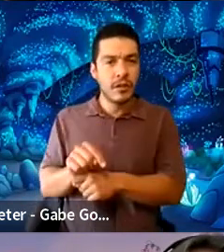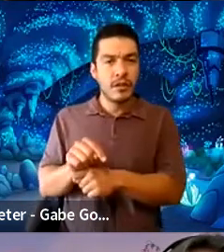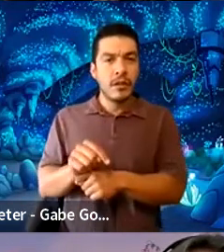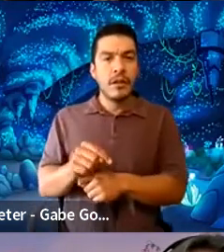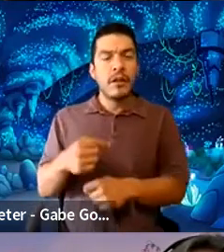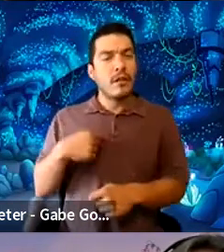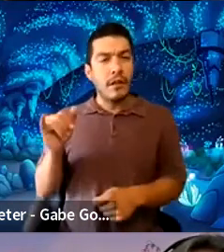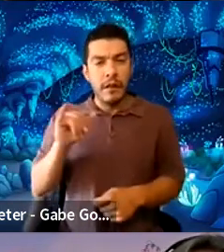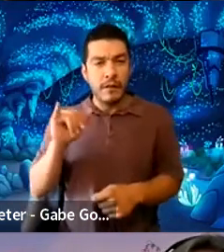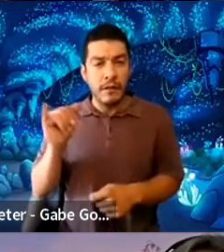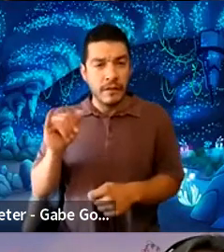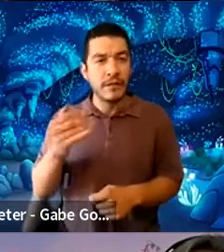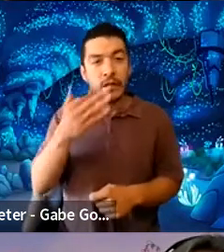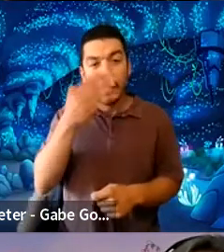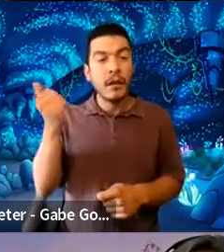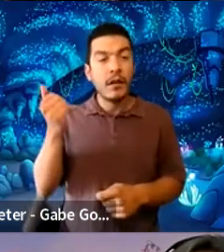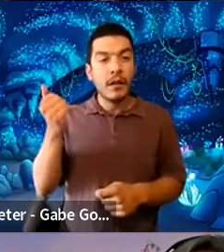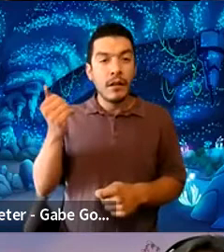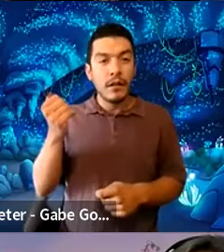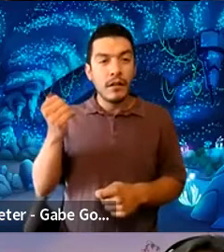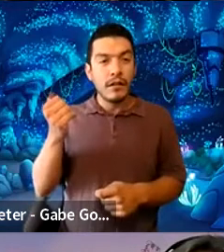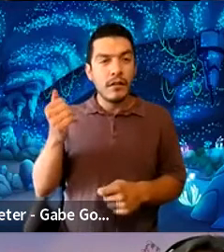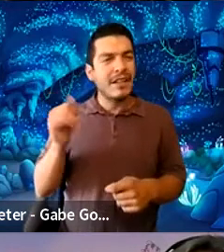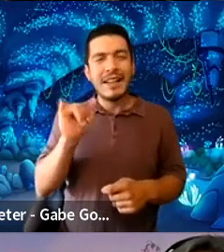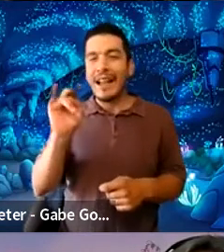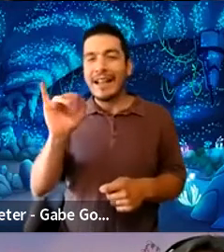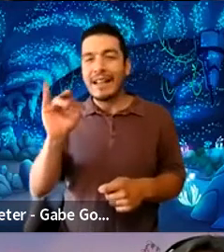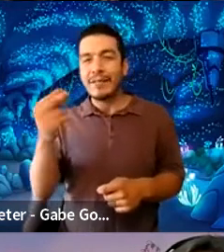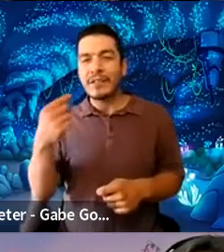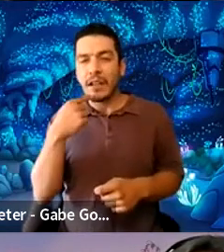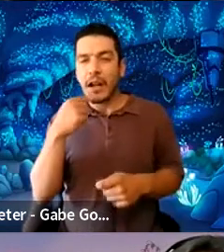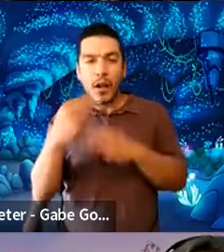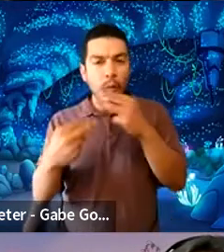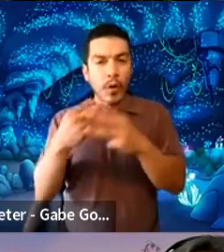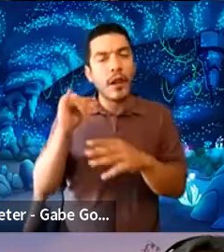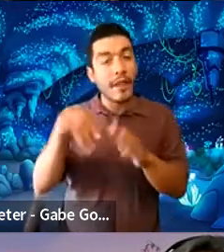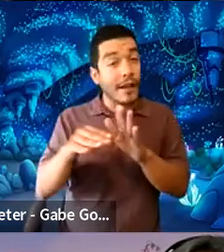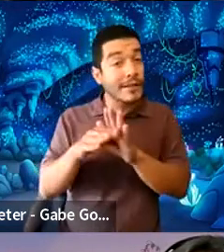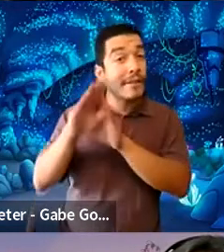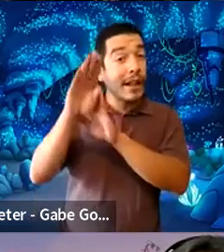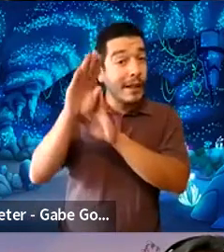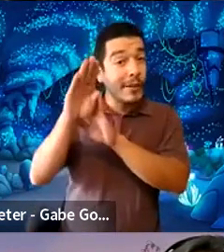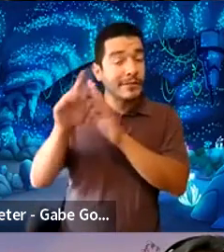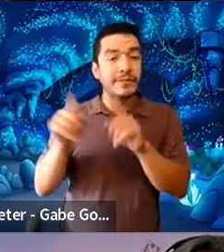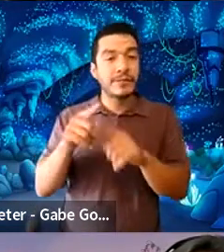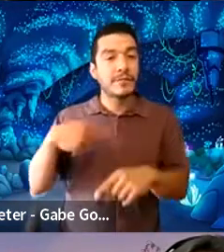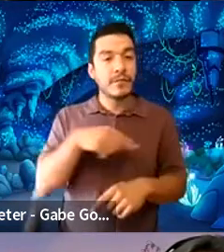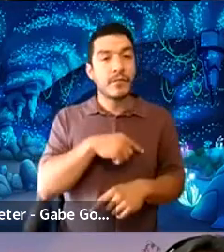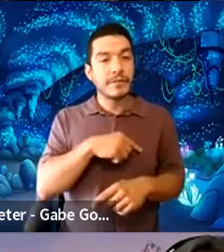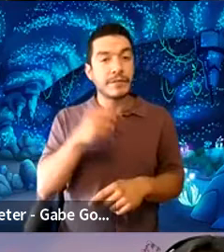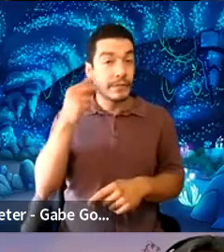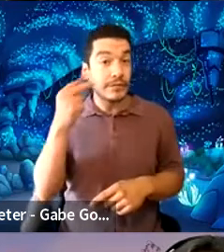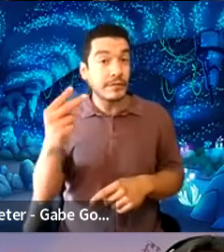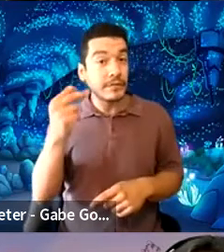I also, because we're in, as Niamh said, a world that's developing as we see